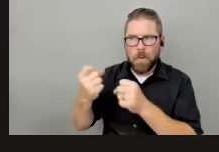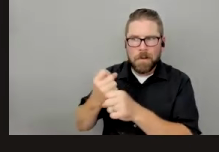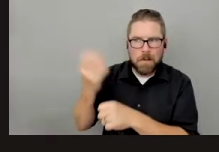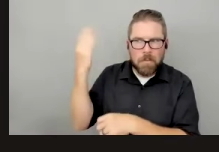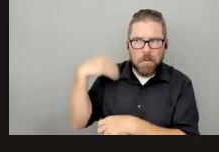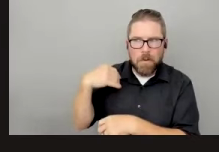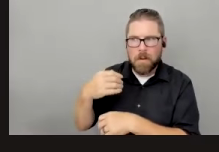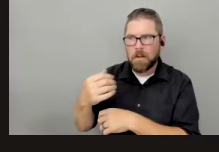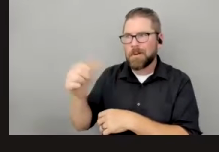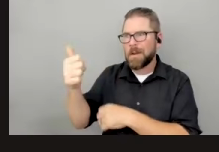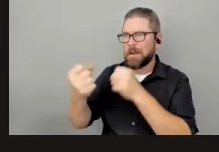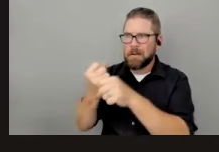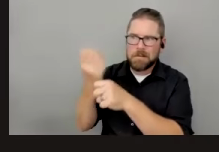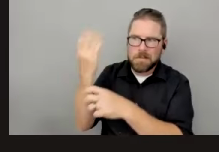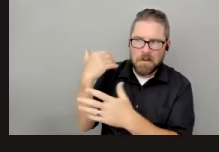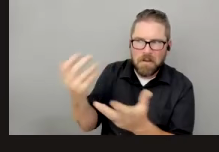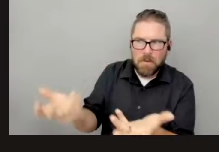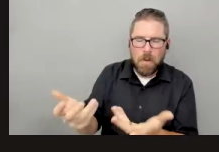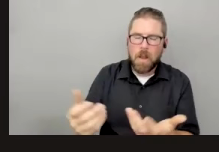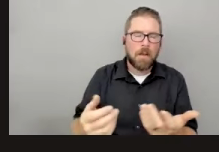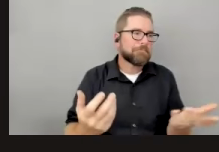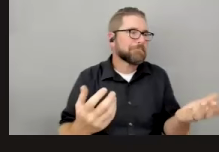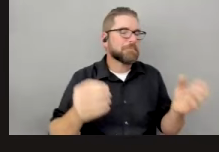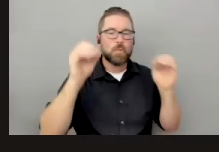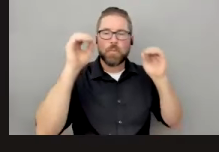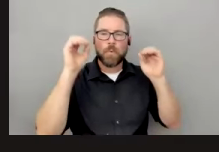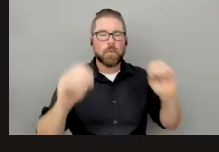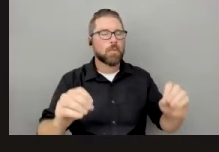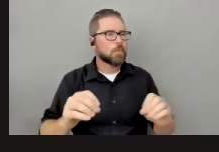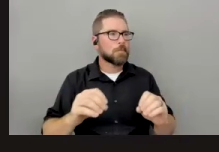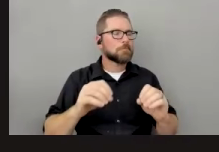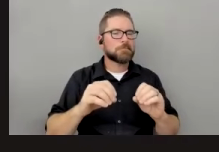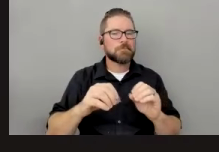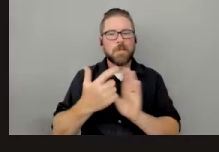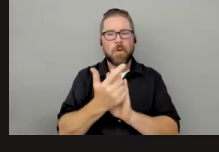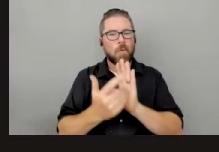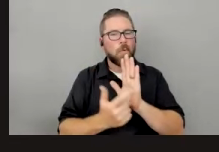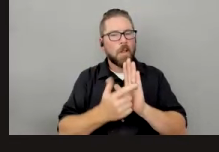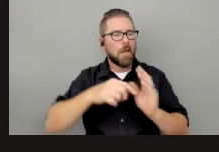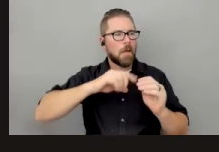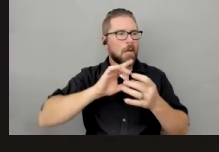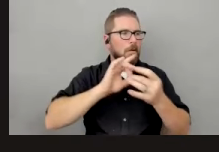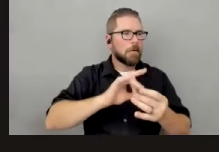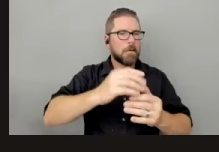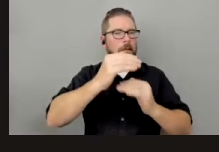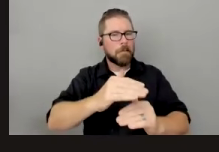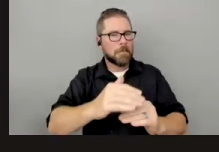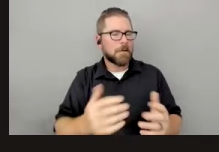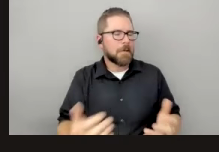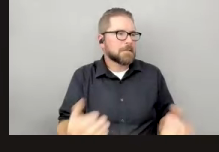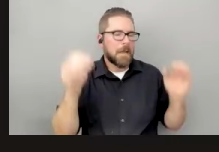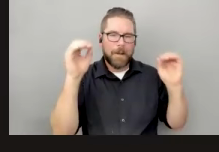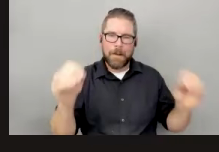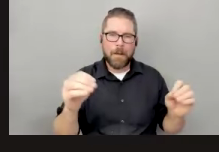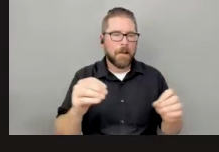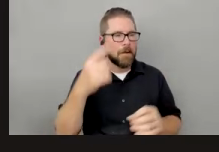is no statute. No, there is no statute of limitations within Title IX. Actually, recently there was something